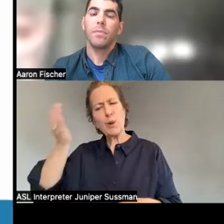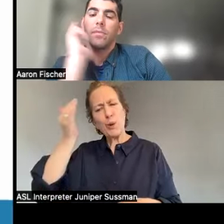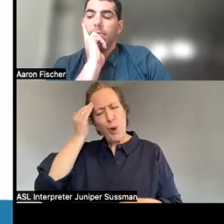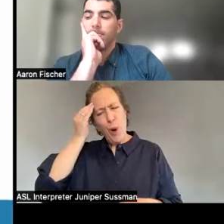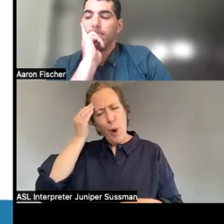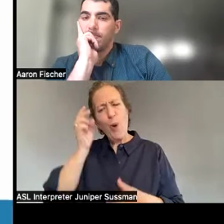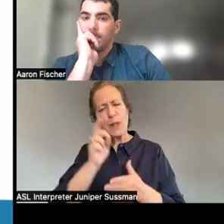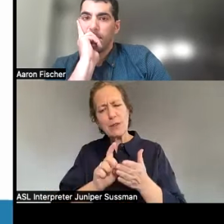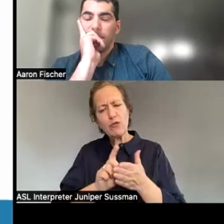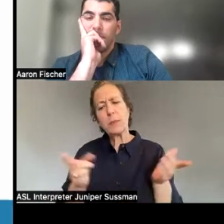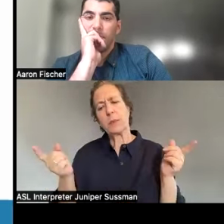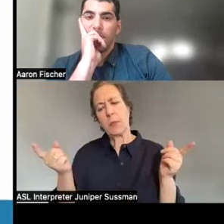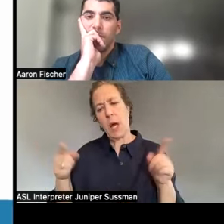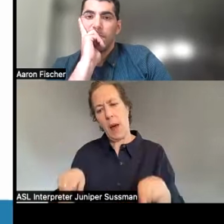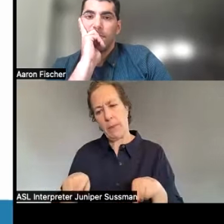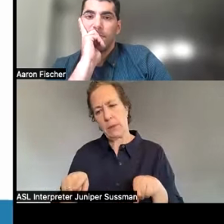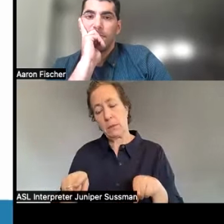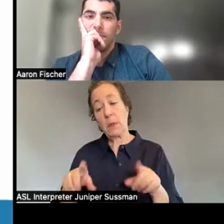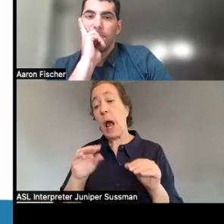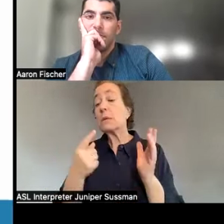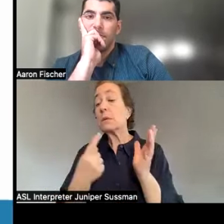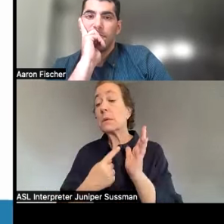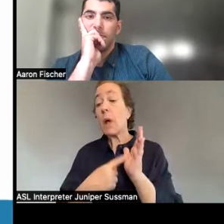occurring without the patient even